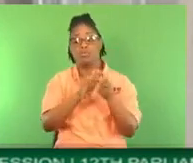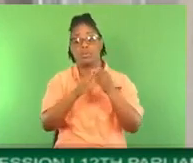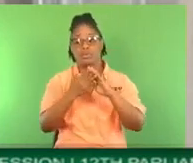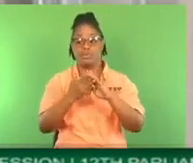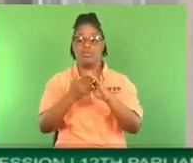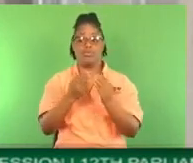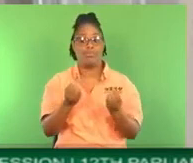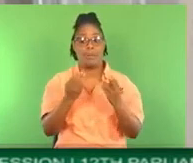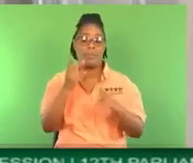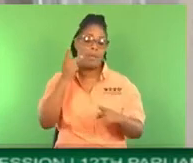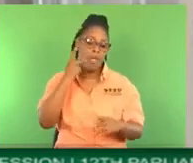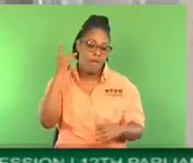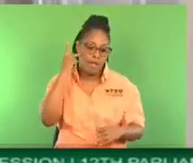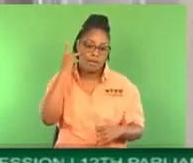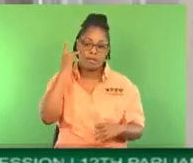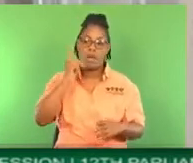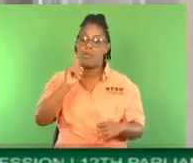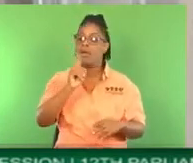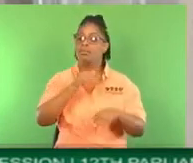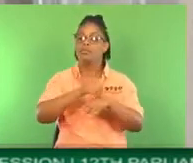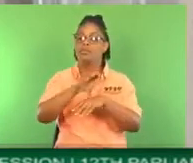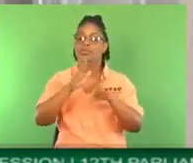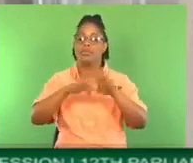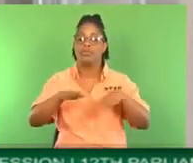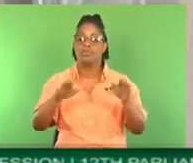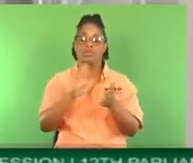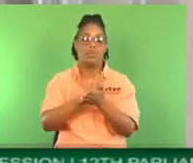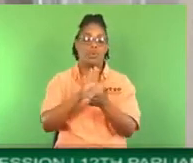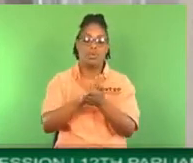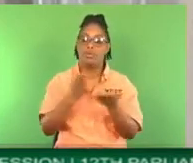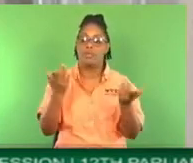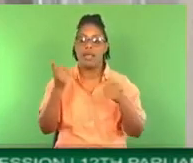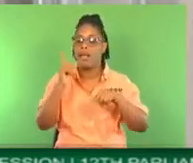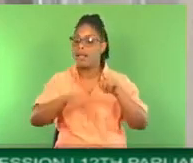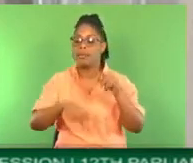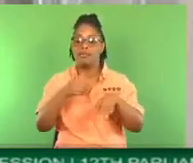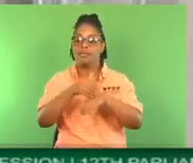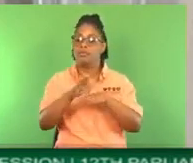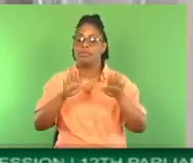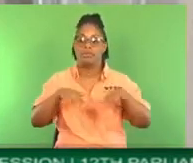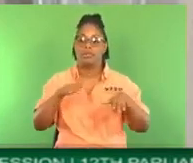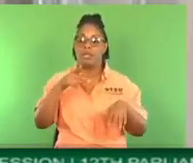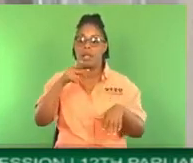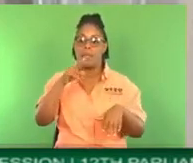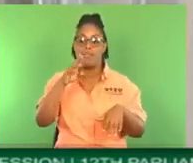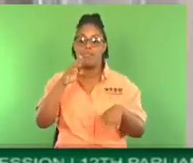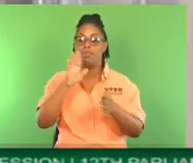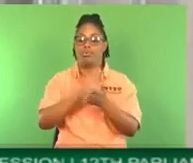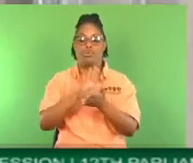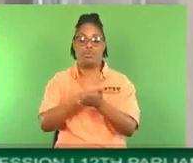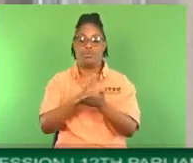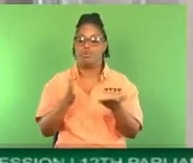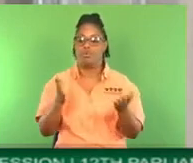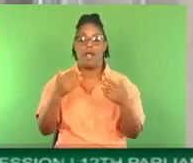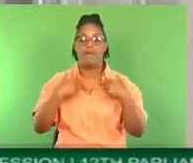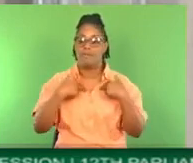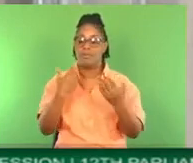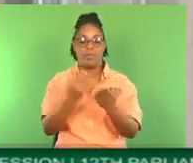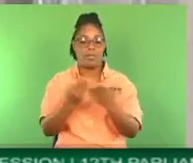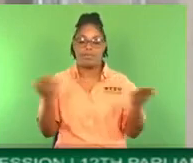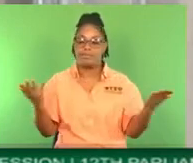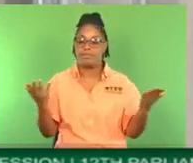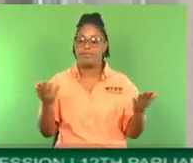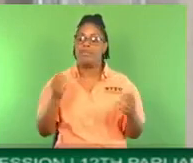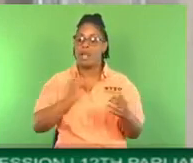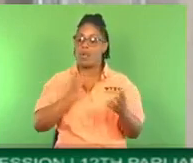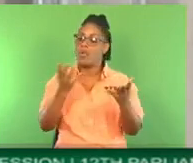have no way to send their children. They cannot afford to send their children to preschool. Madam Speaker, I also want to make a plea